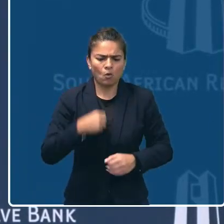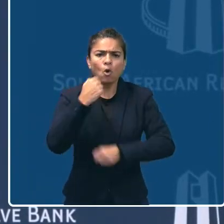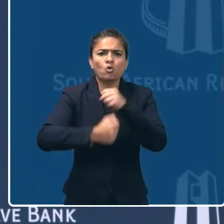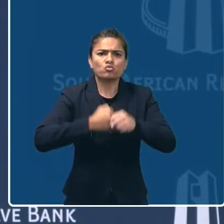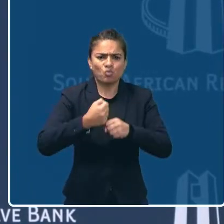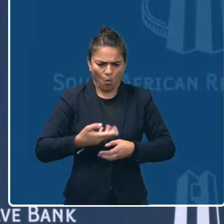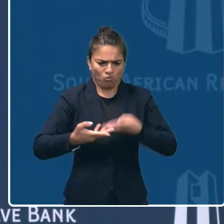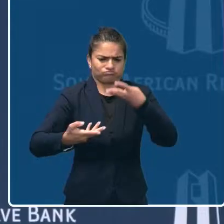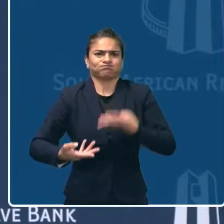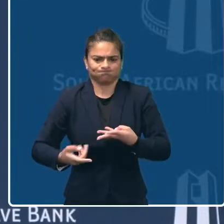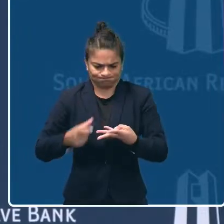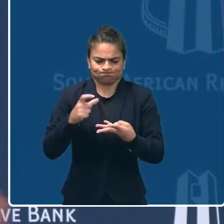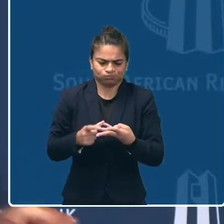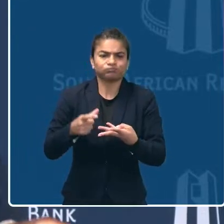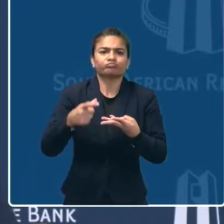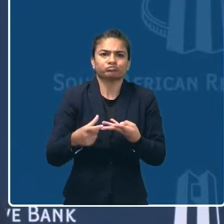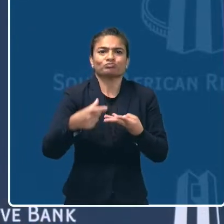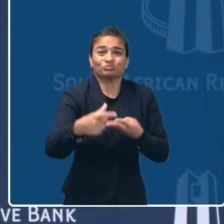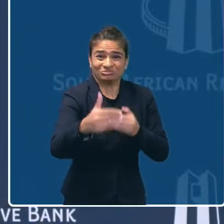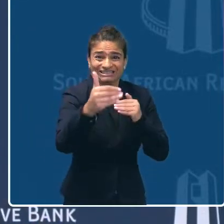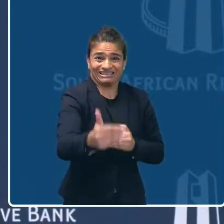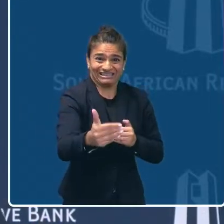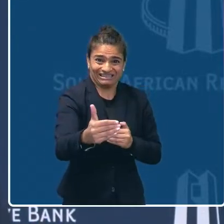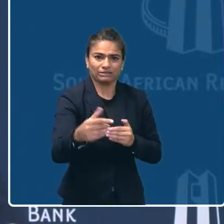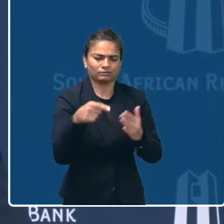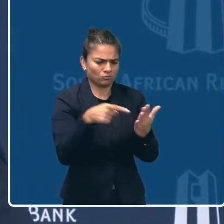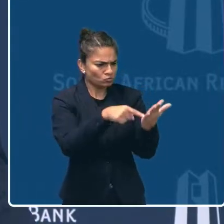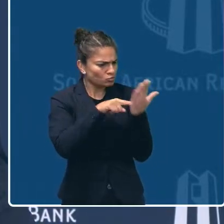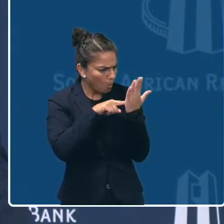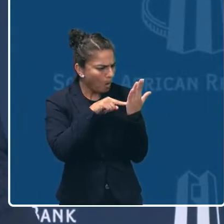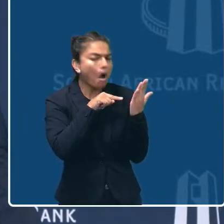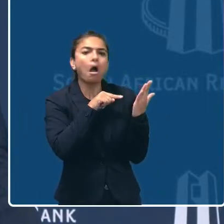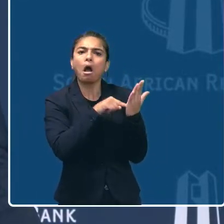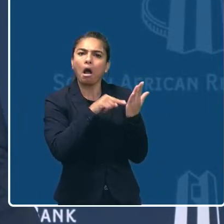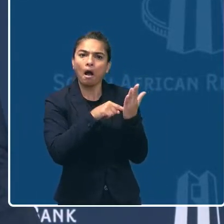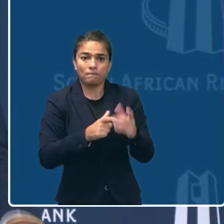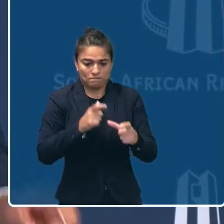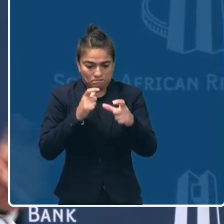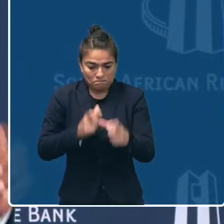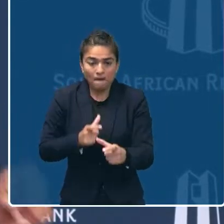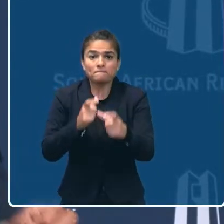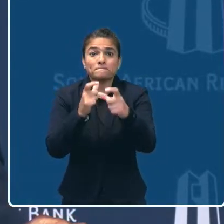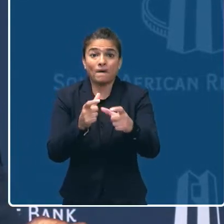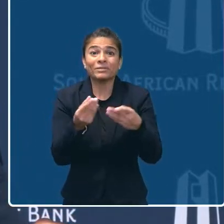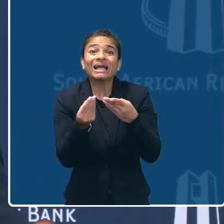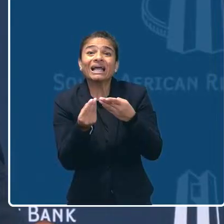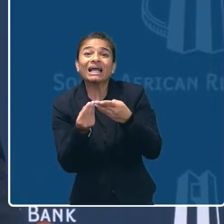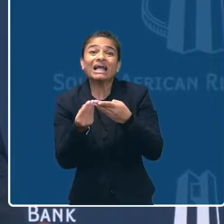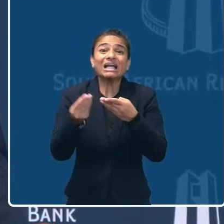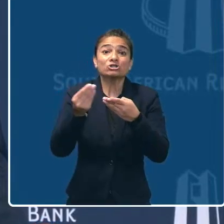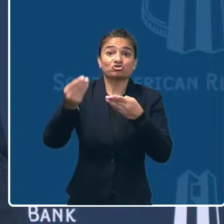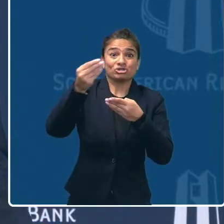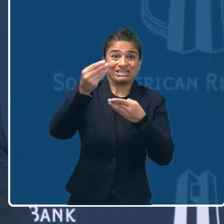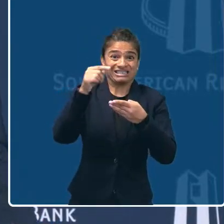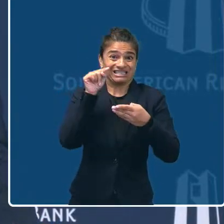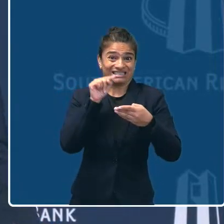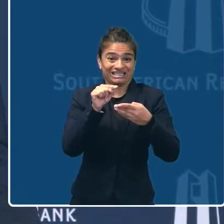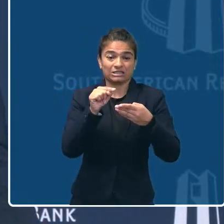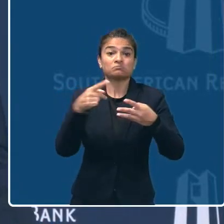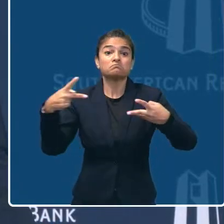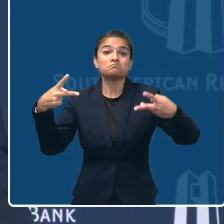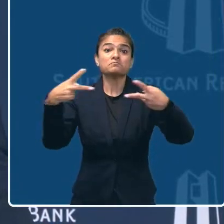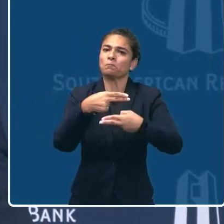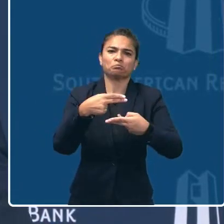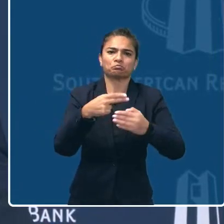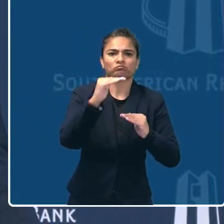projection model shows a lower path for interest rates. Both our baseline and the